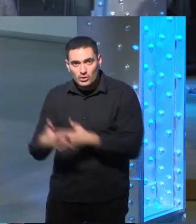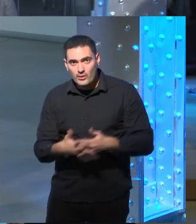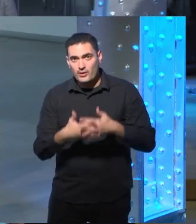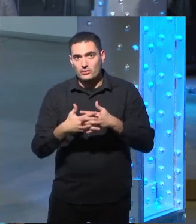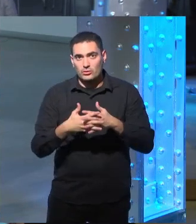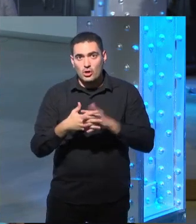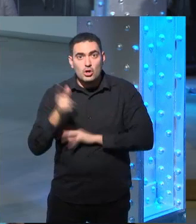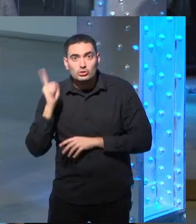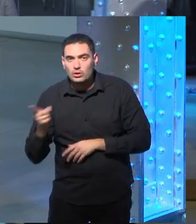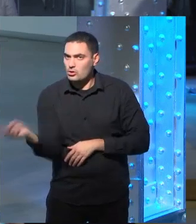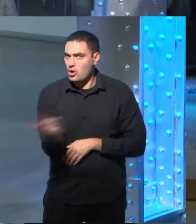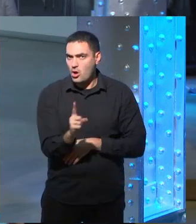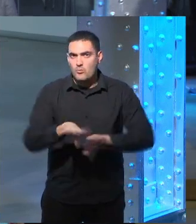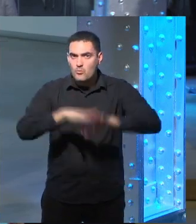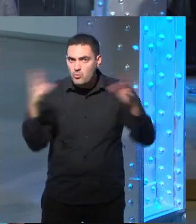United States,